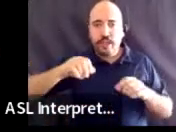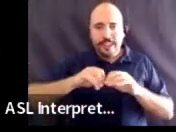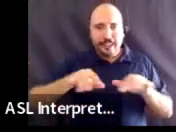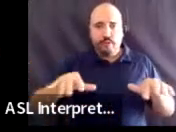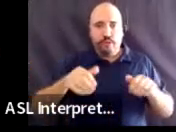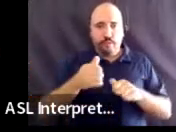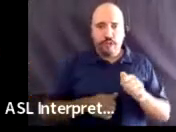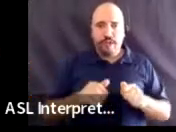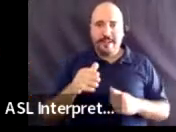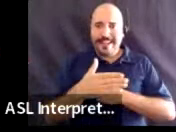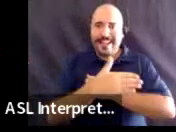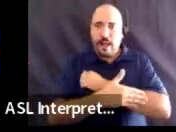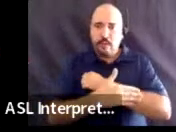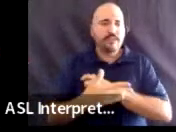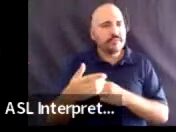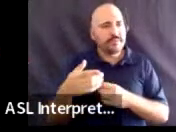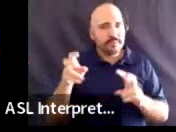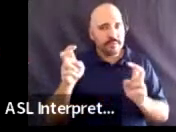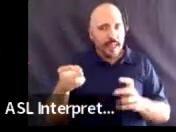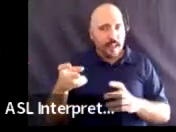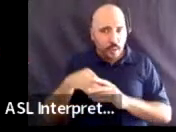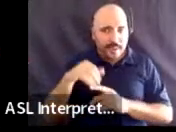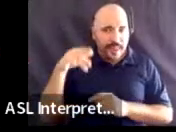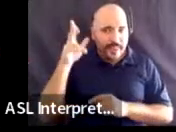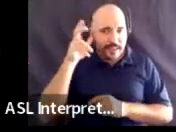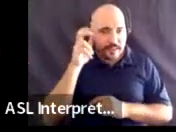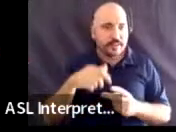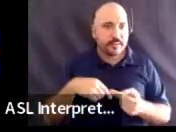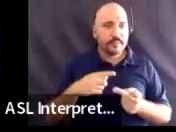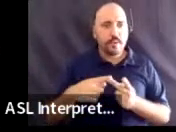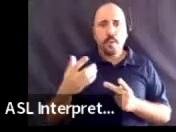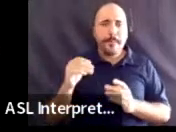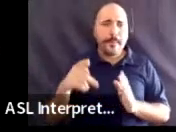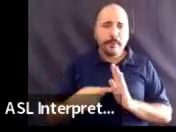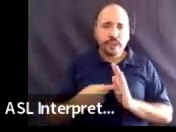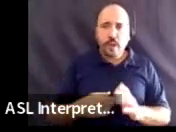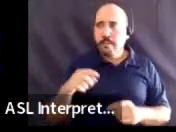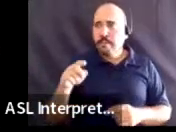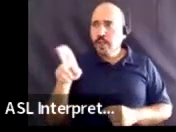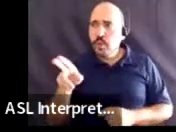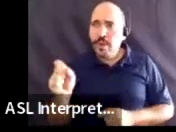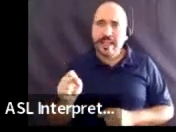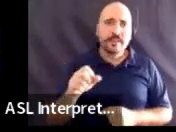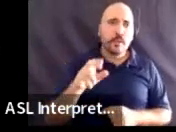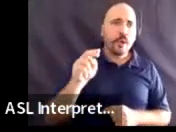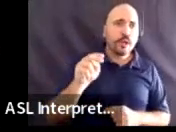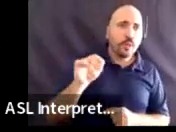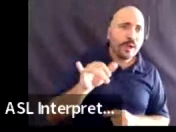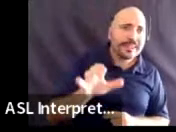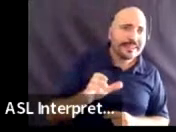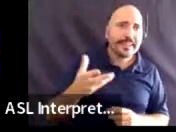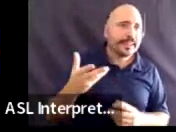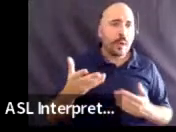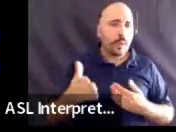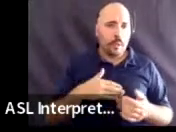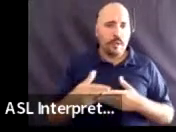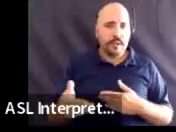conveying? Is it a specific geographic area like New York City or United States?